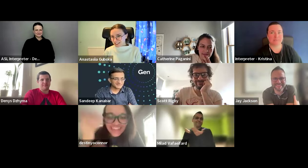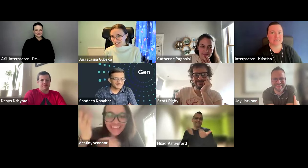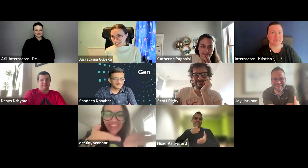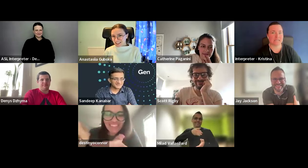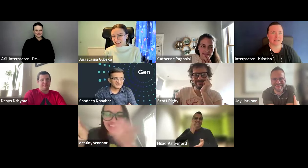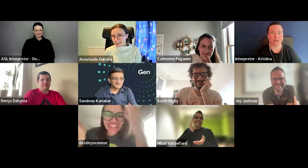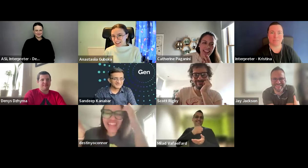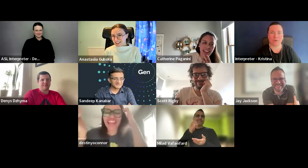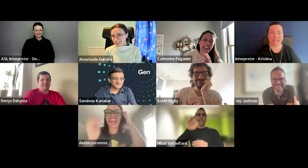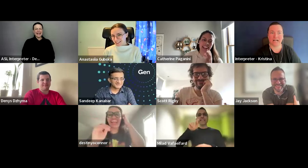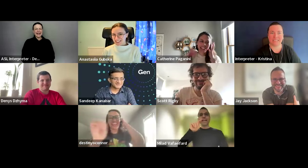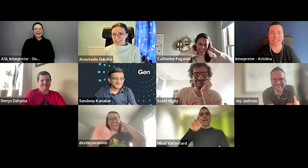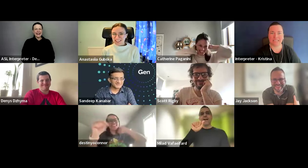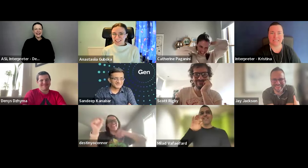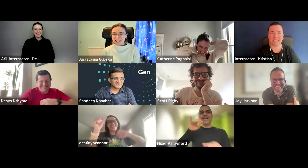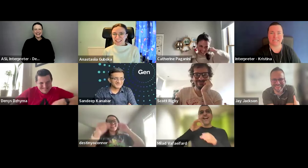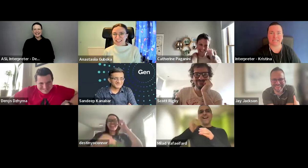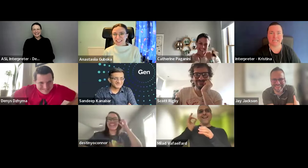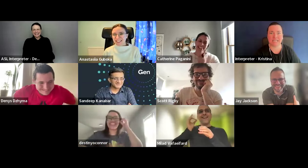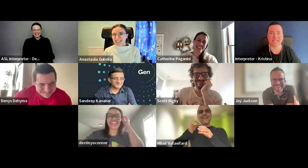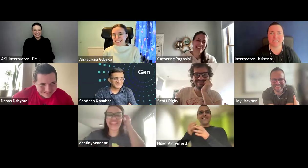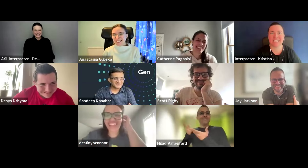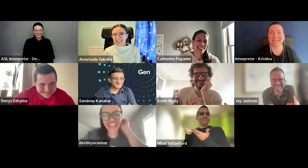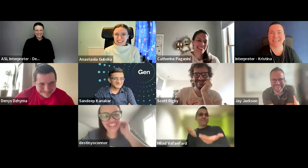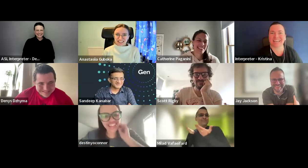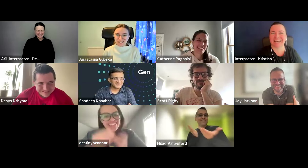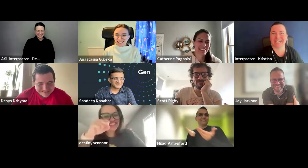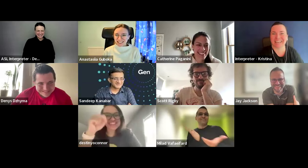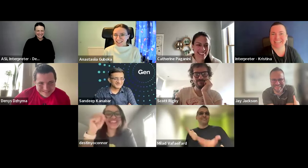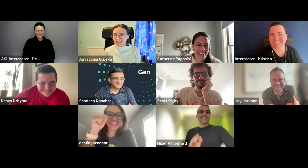bring some tea. I'll bring lots and lots of tea."